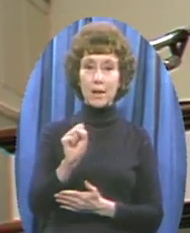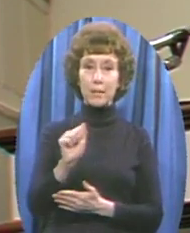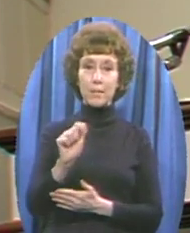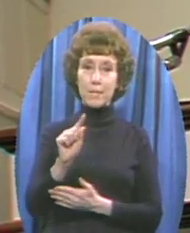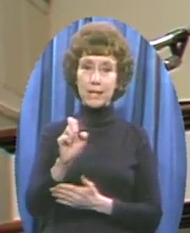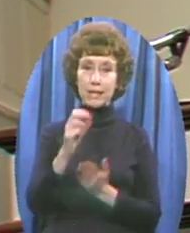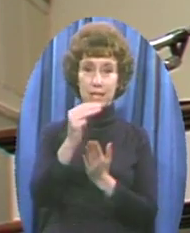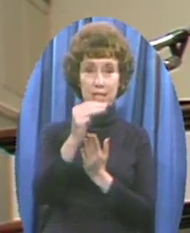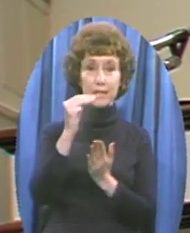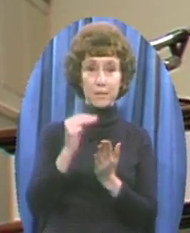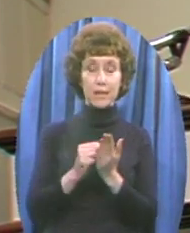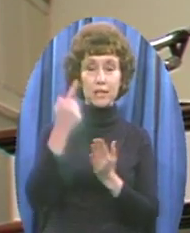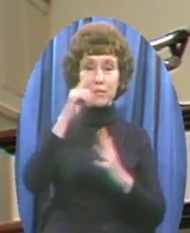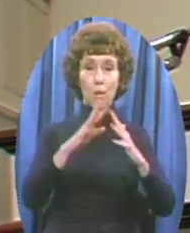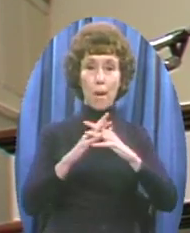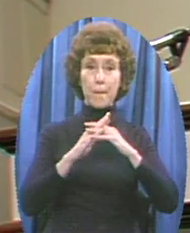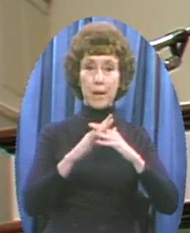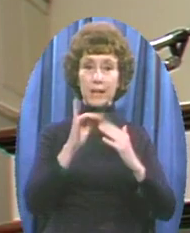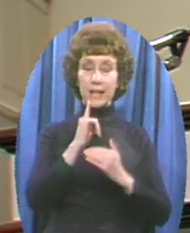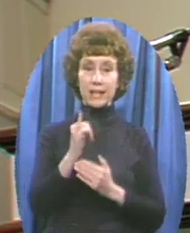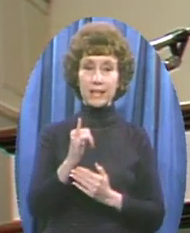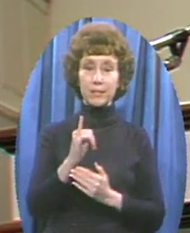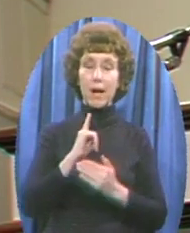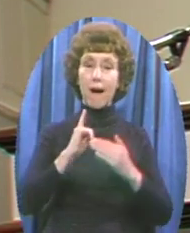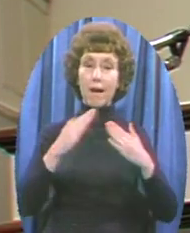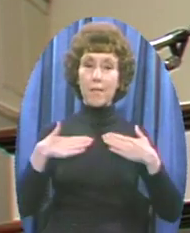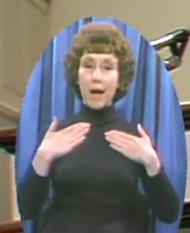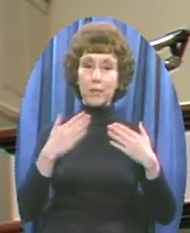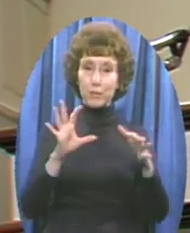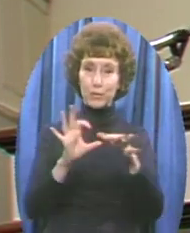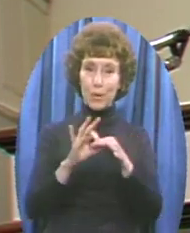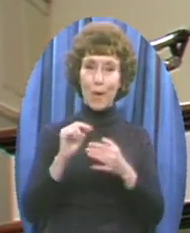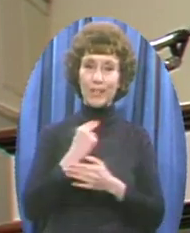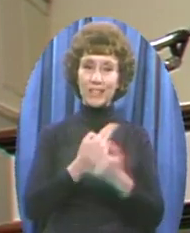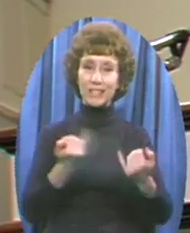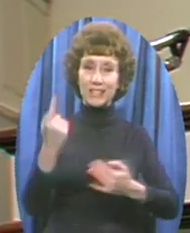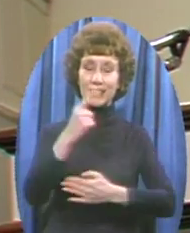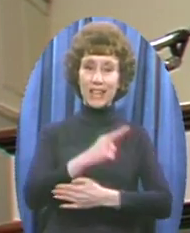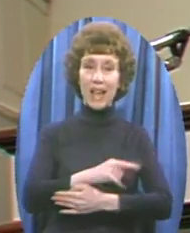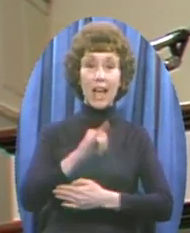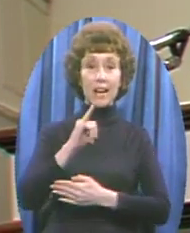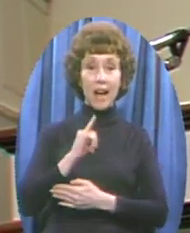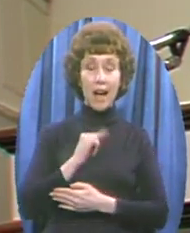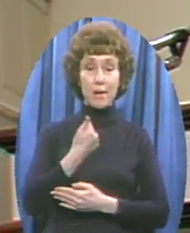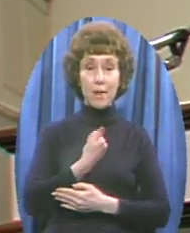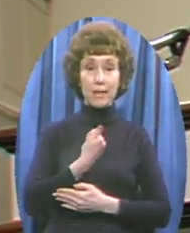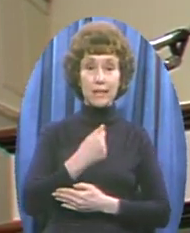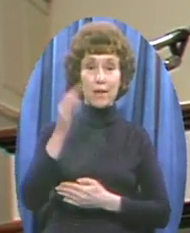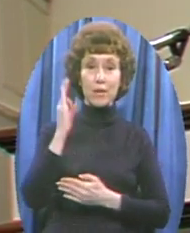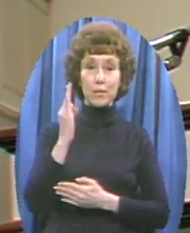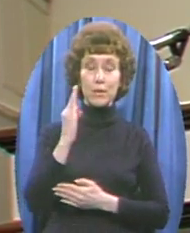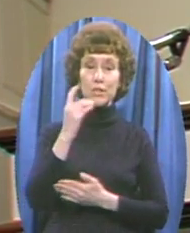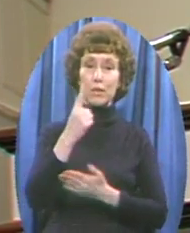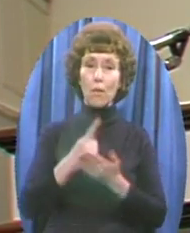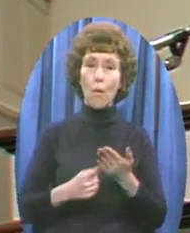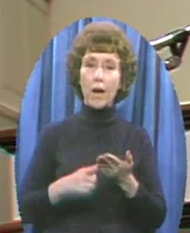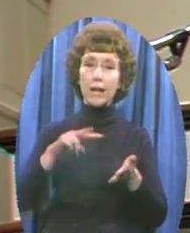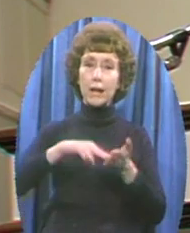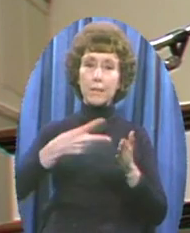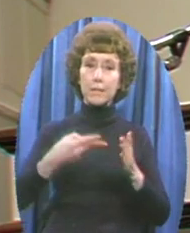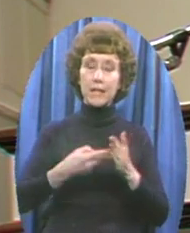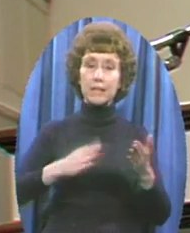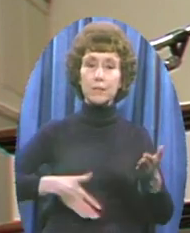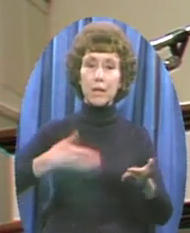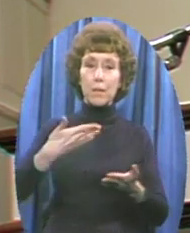here today, and I'm speaking to you today on what it means to be born free. Right now,